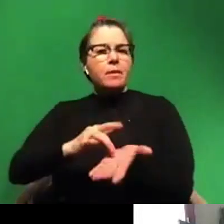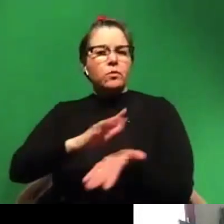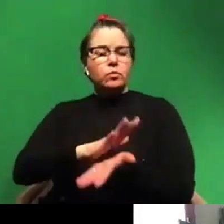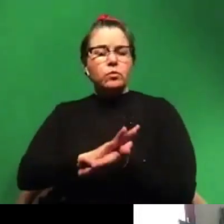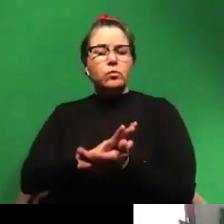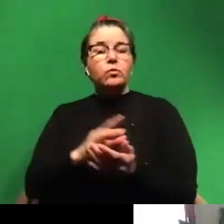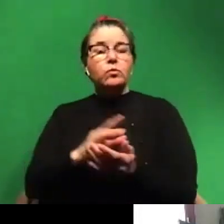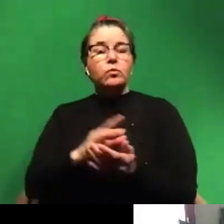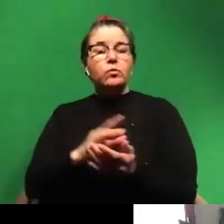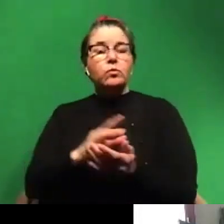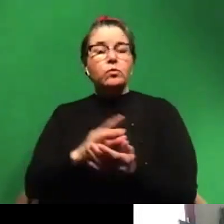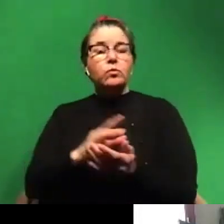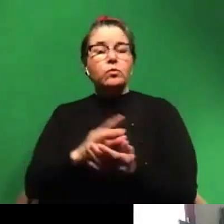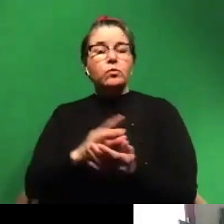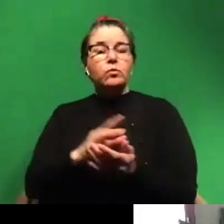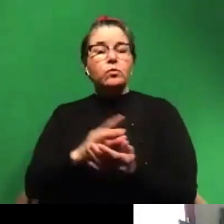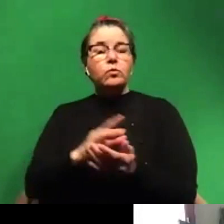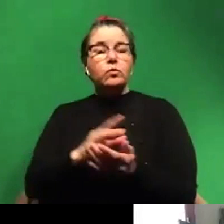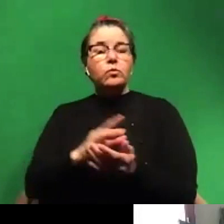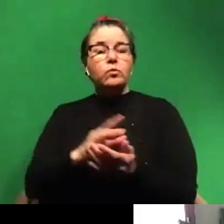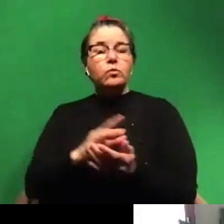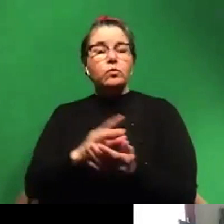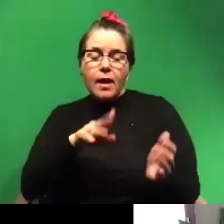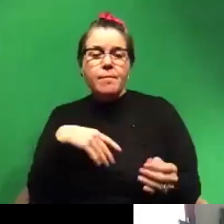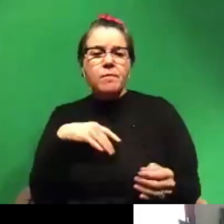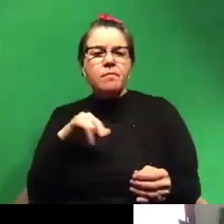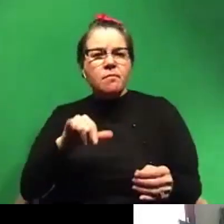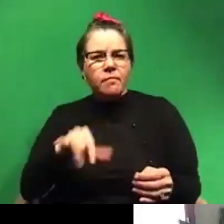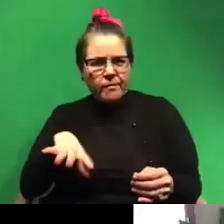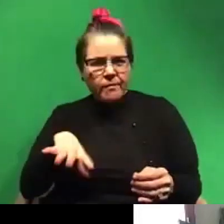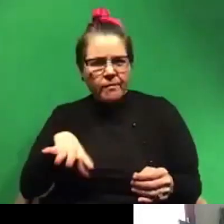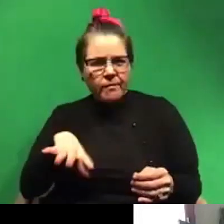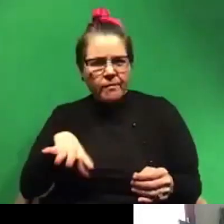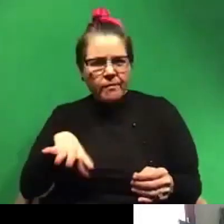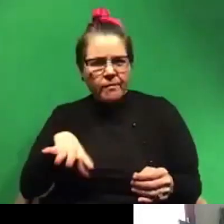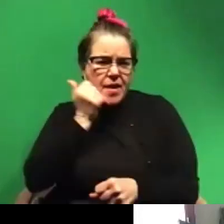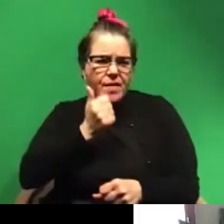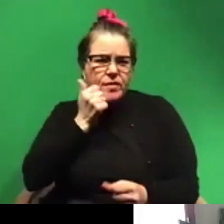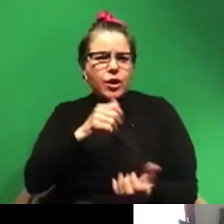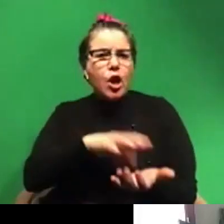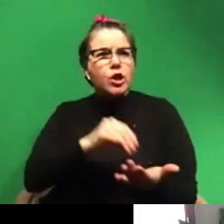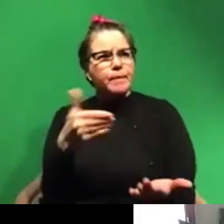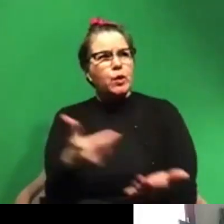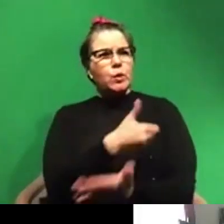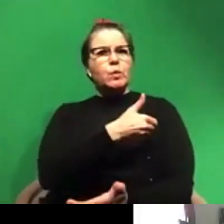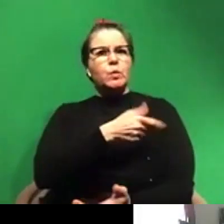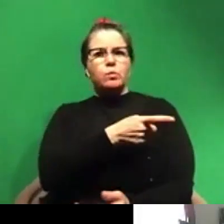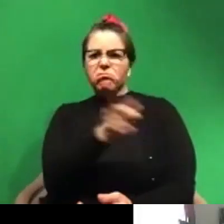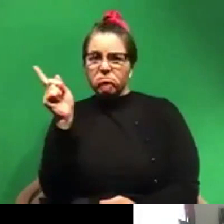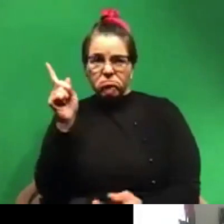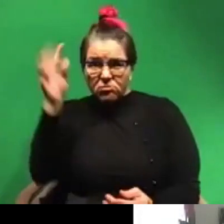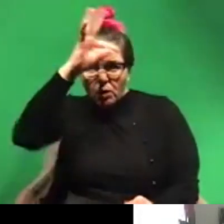research lab, I discovered that people go to work every day and they learn something brand new that nobody else knew. And I just found that